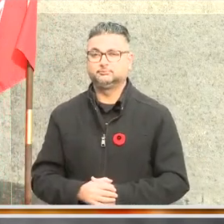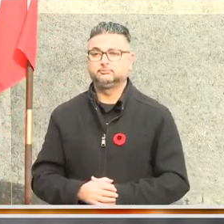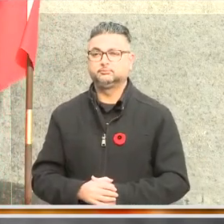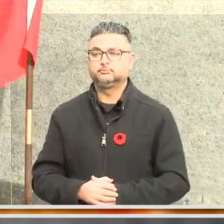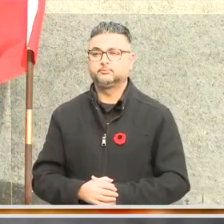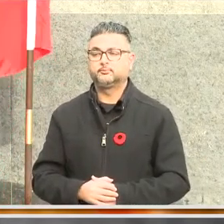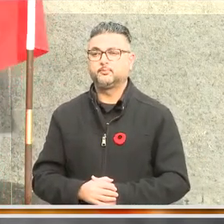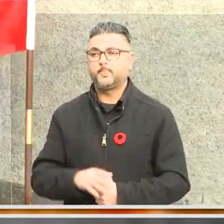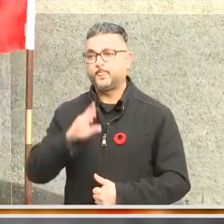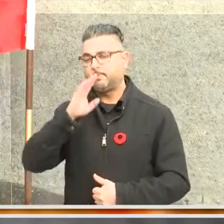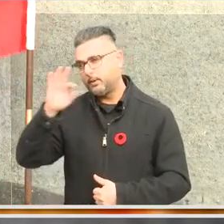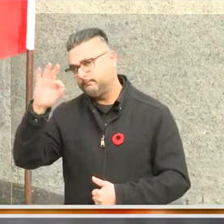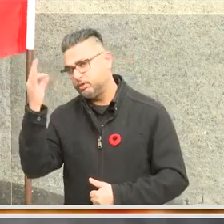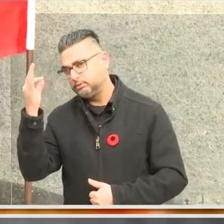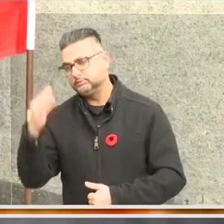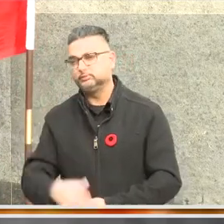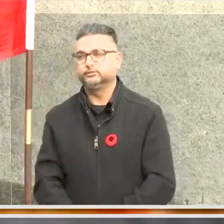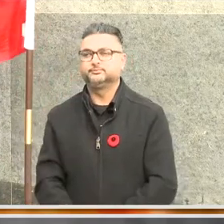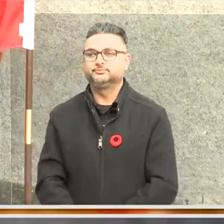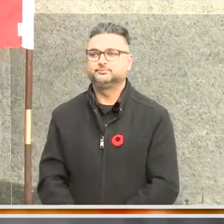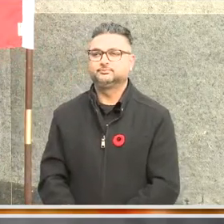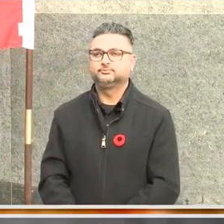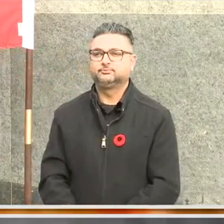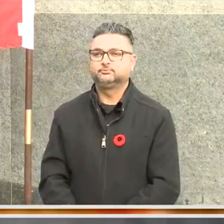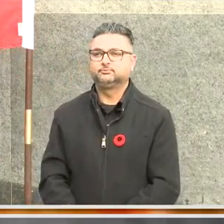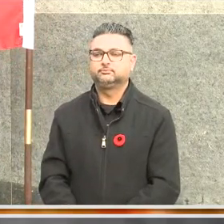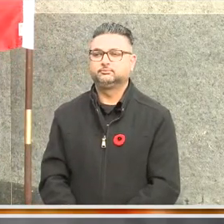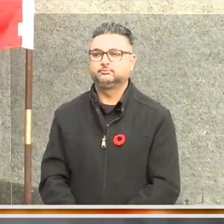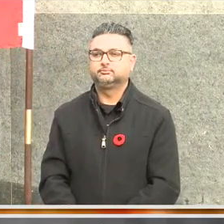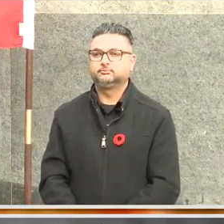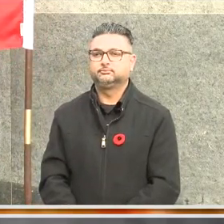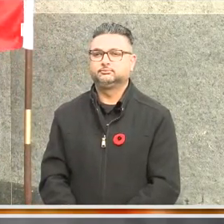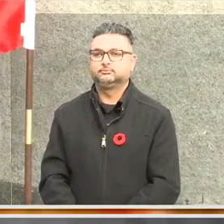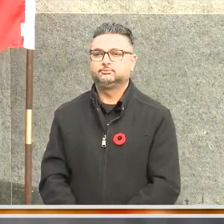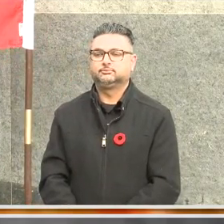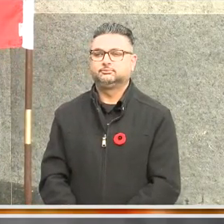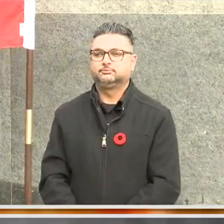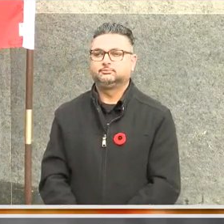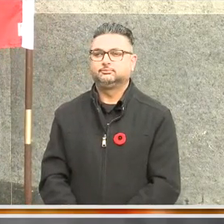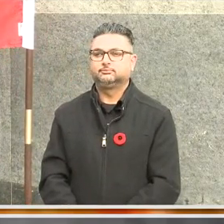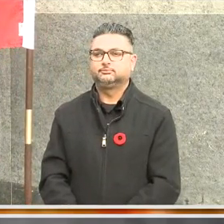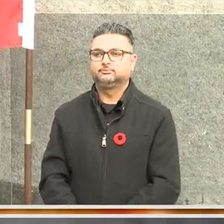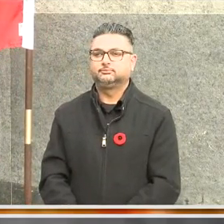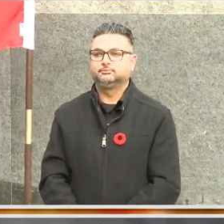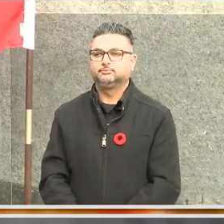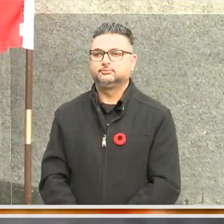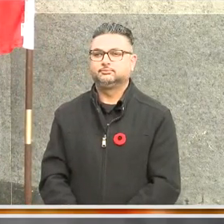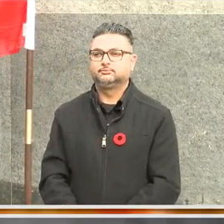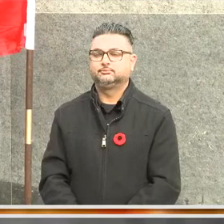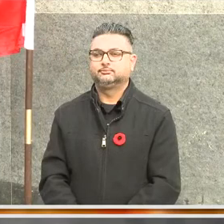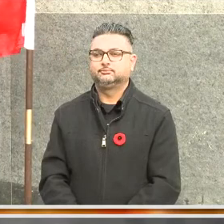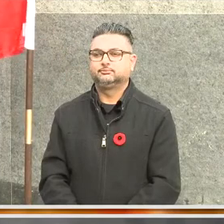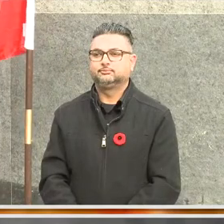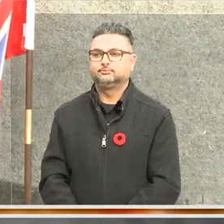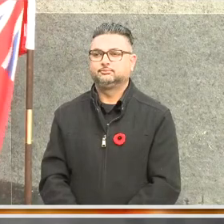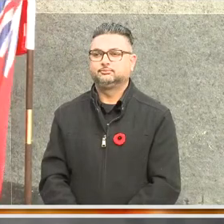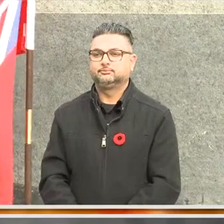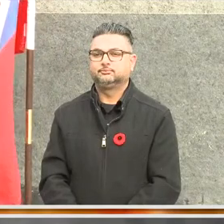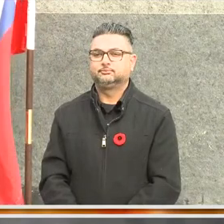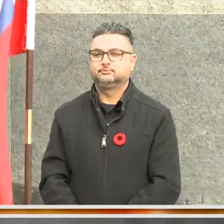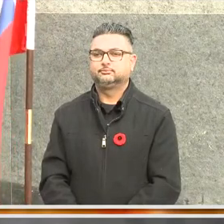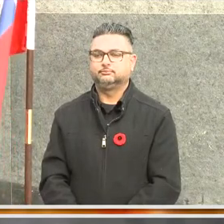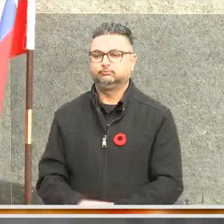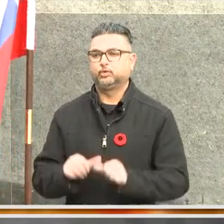granit de 30 mètres de long où sont gravées des scènes de l'histoire militaire canadienne, est dédié à chaque homme